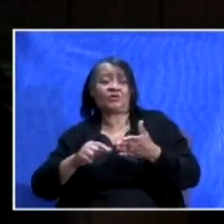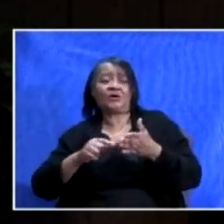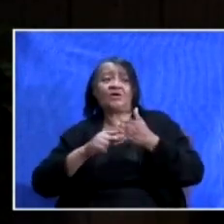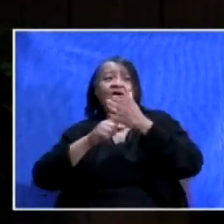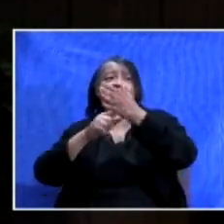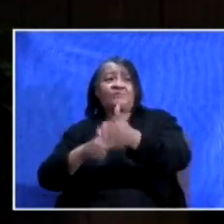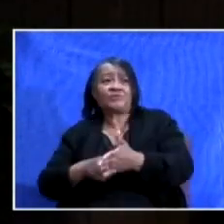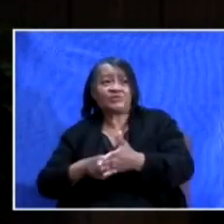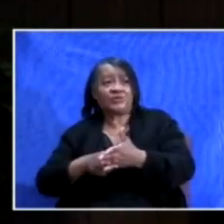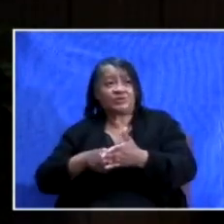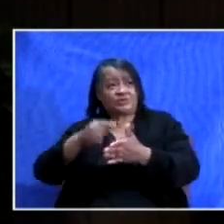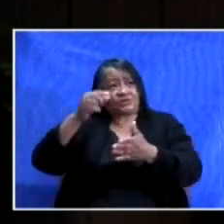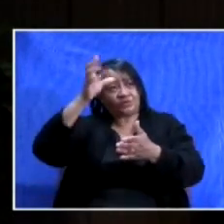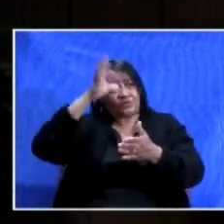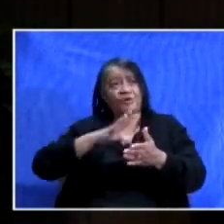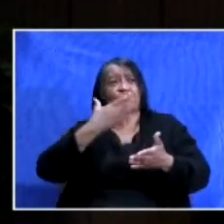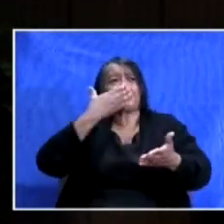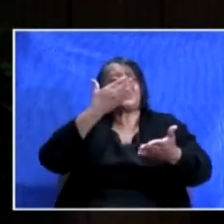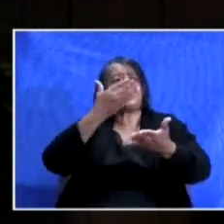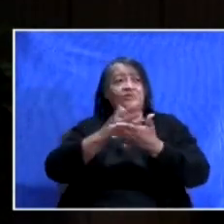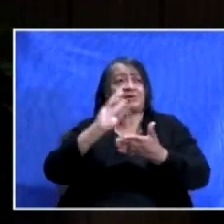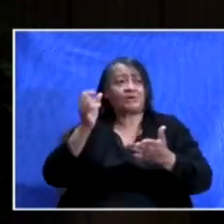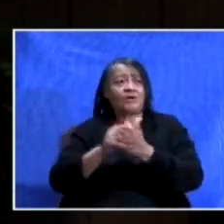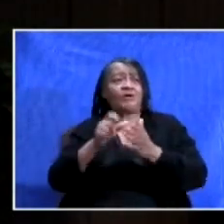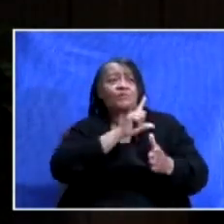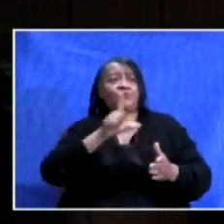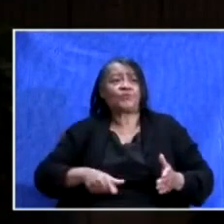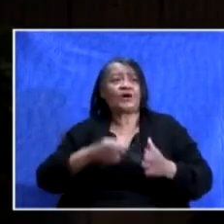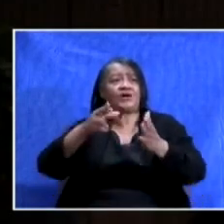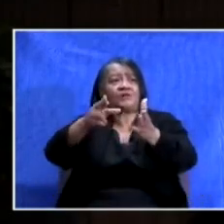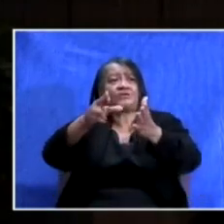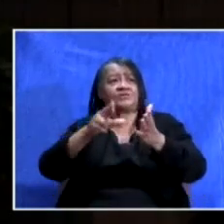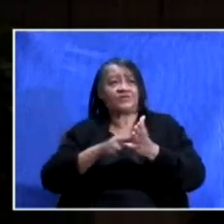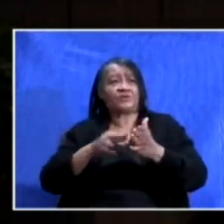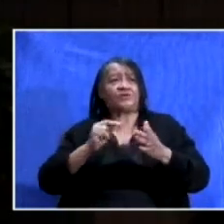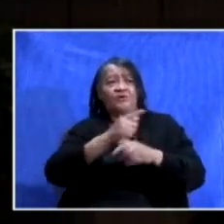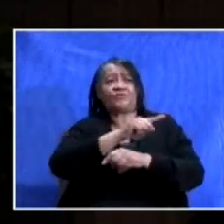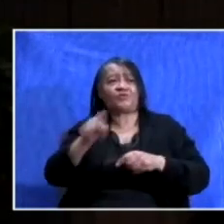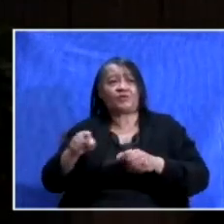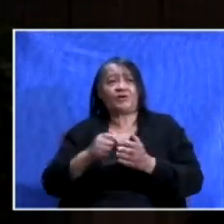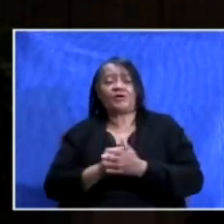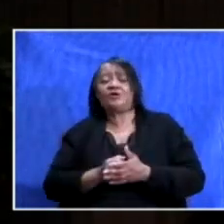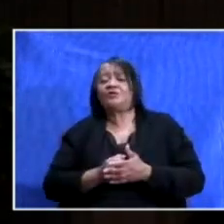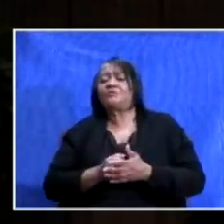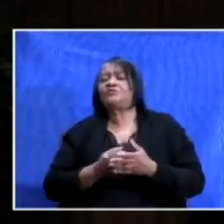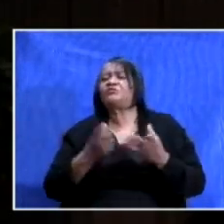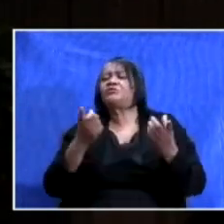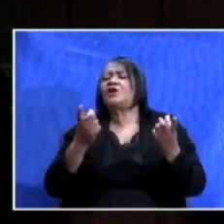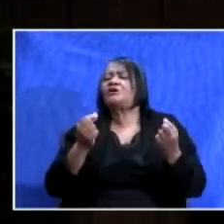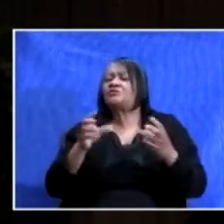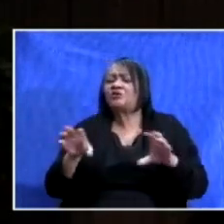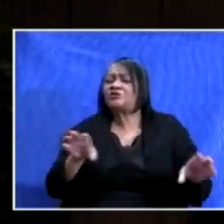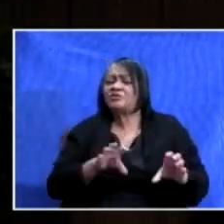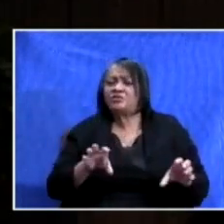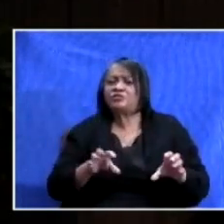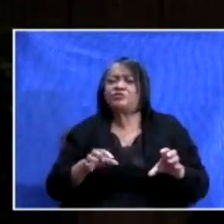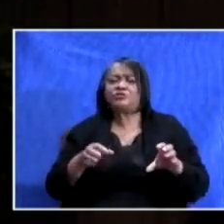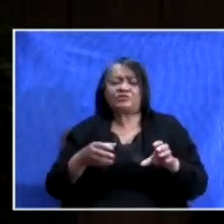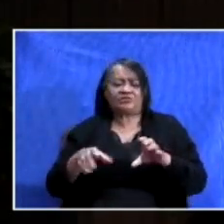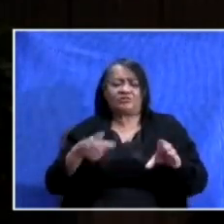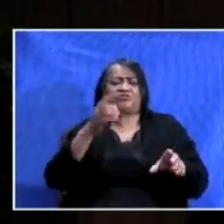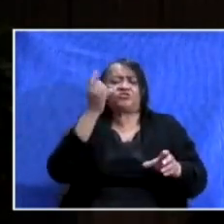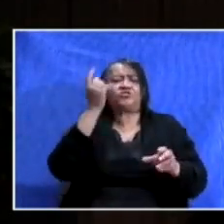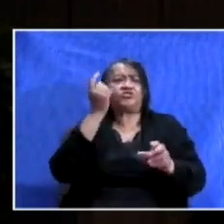you, O man, what is good and what the Lord requires of you to act justly,